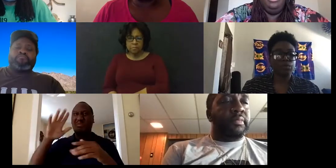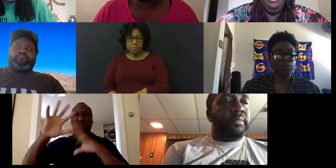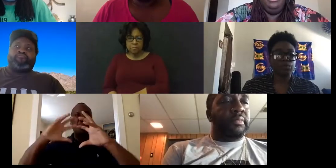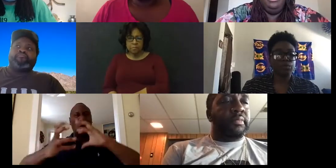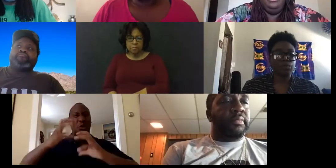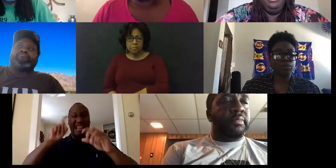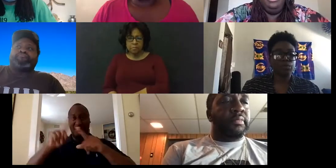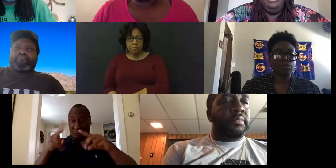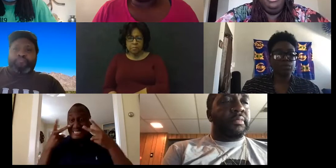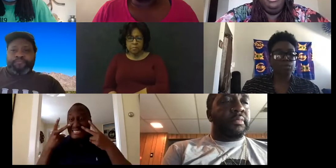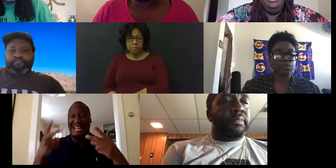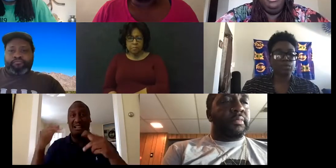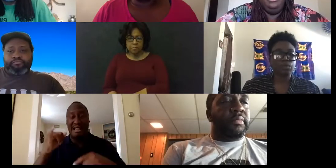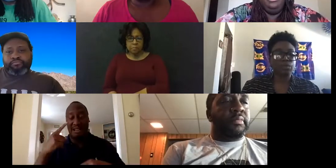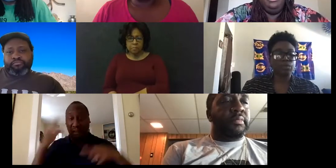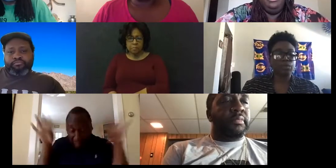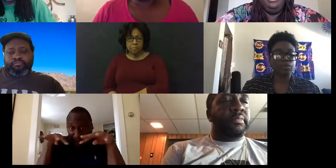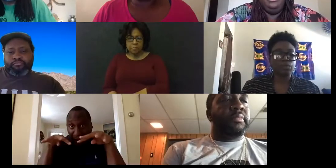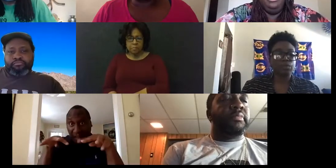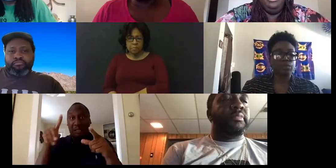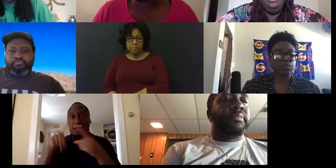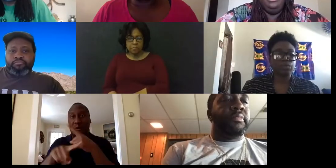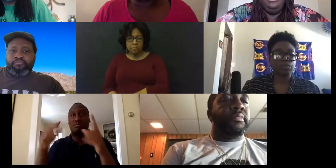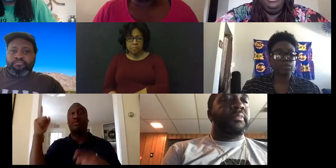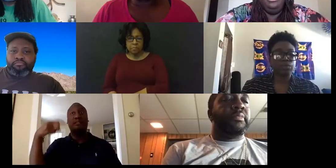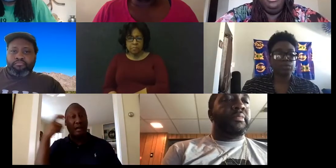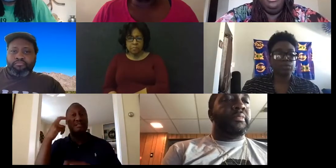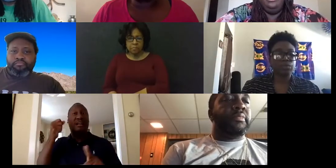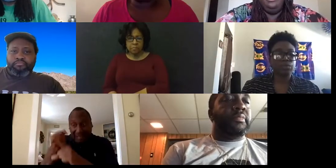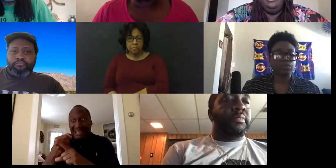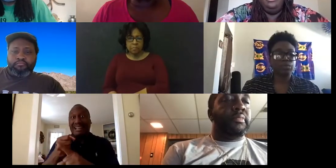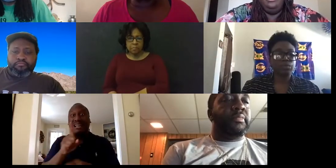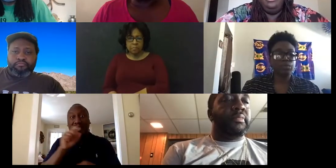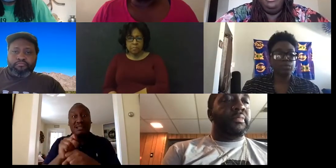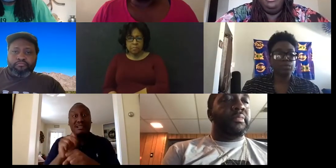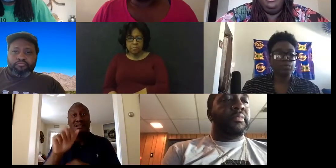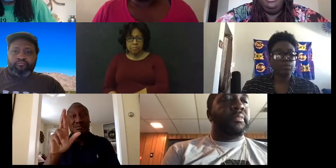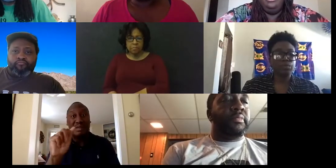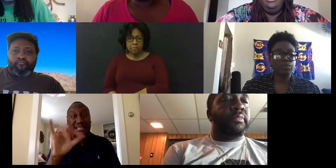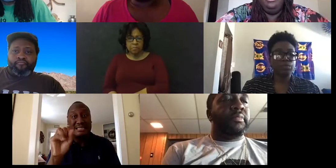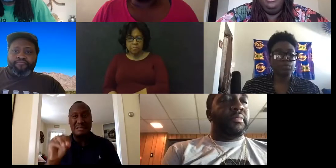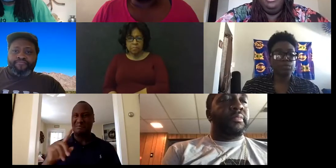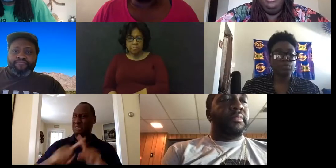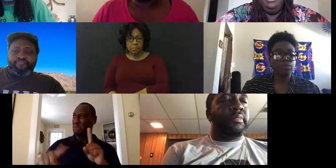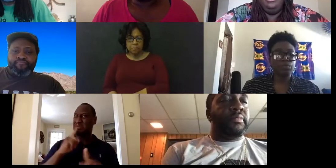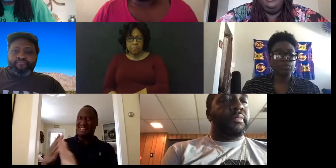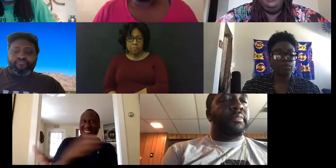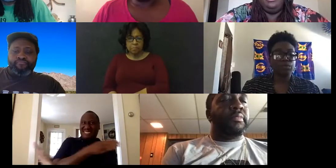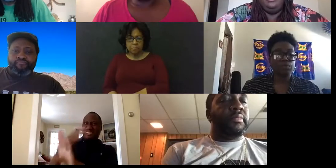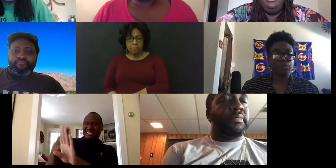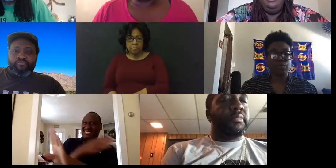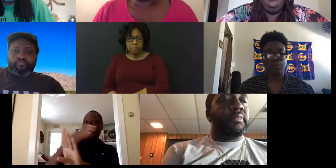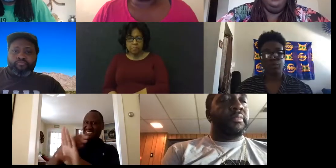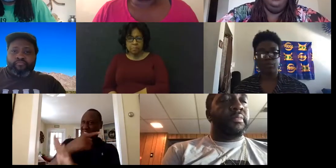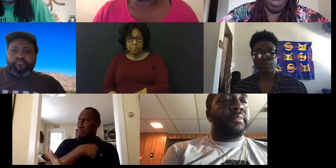mean, I was heartbroken to actually witness it and have people watching, and you know, the government. And here